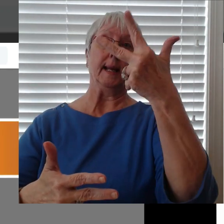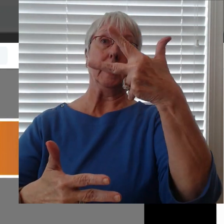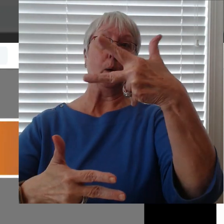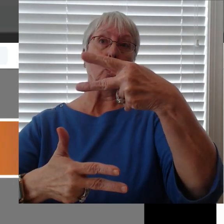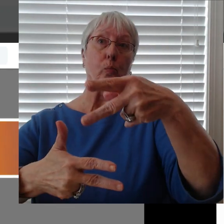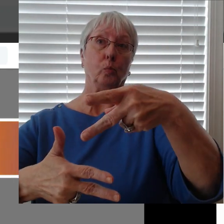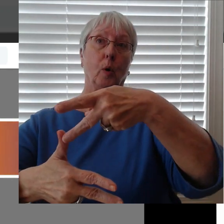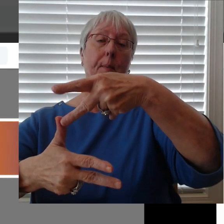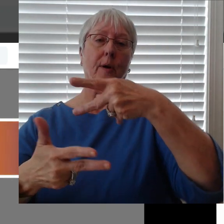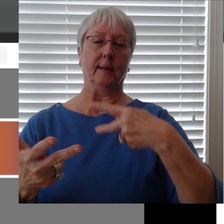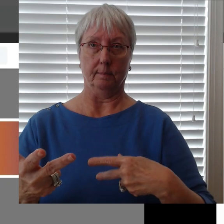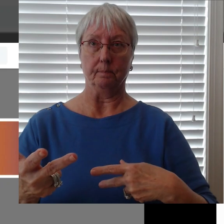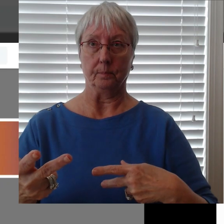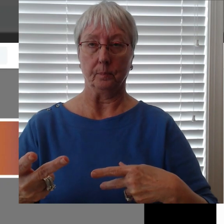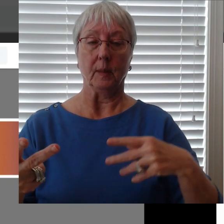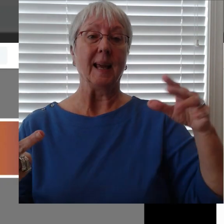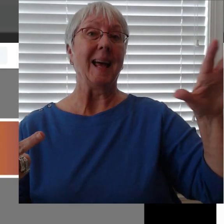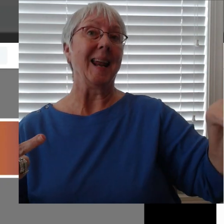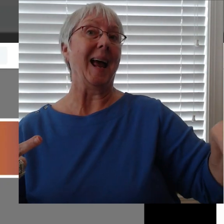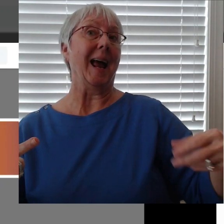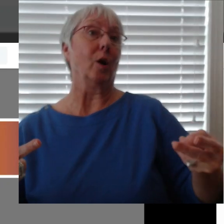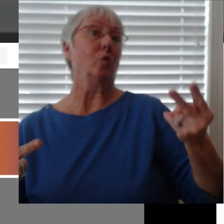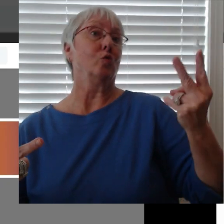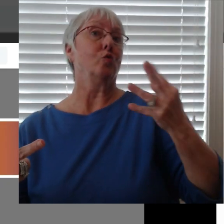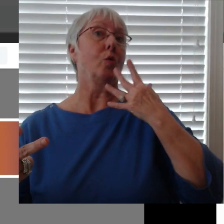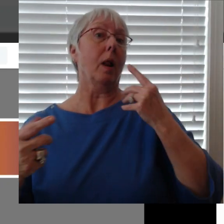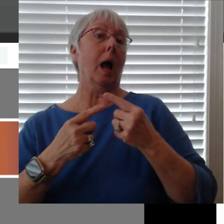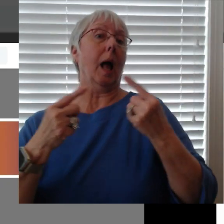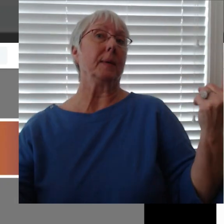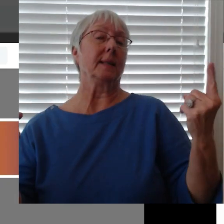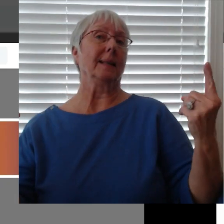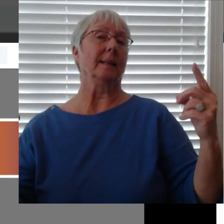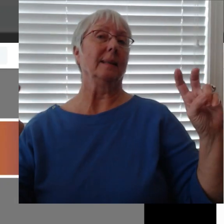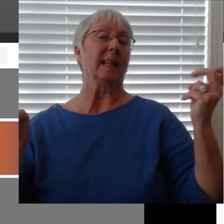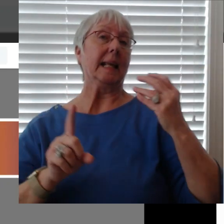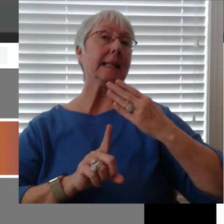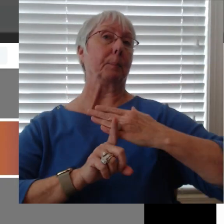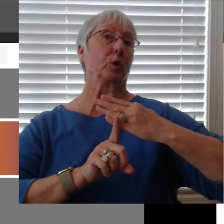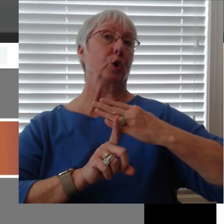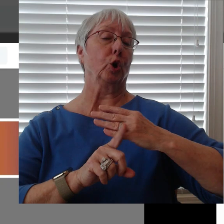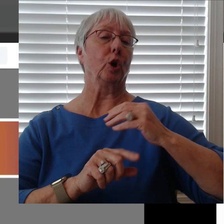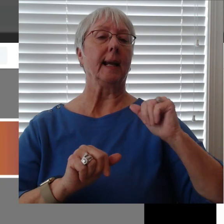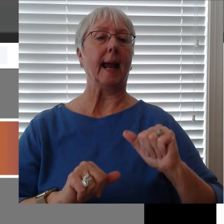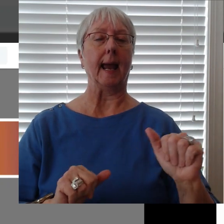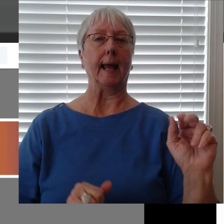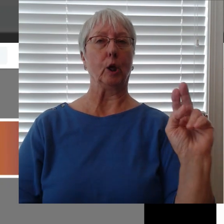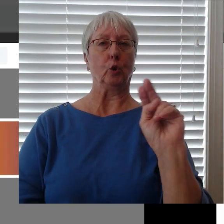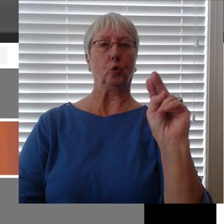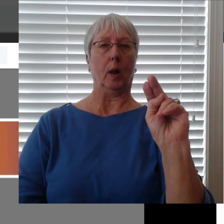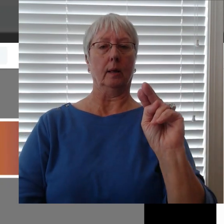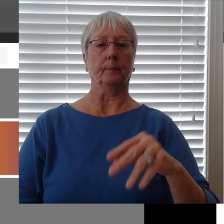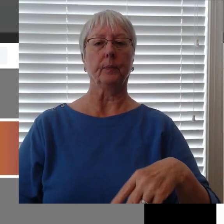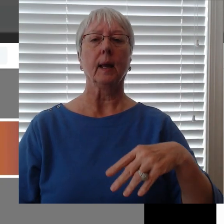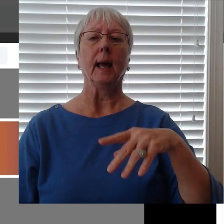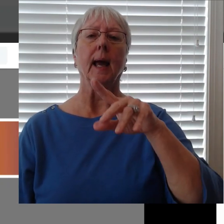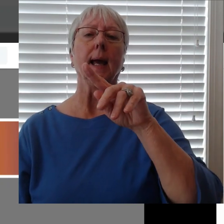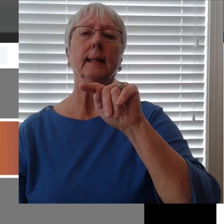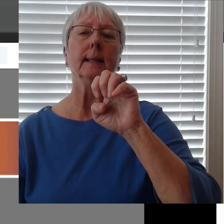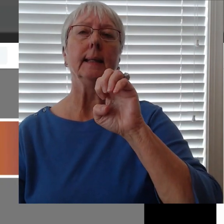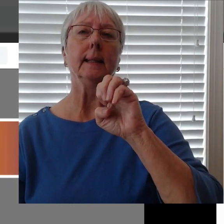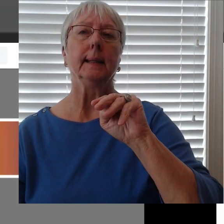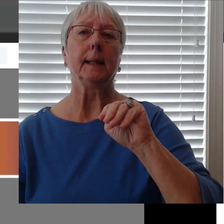And by adding 2 colors opposite in temperature, you can also neutralize a color. Temperature is the degree to which a color